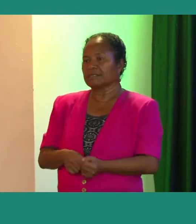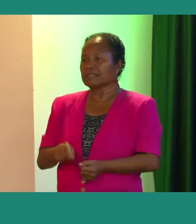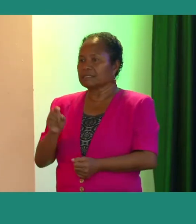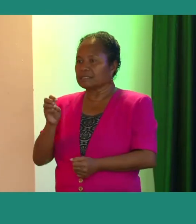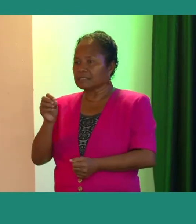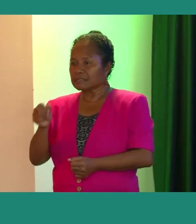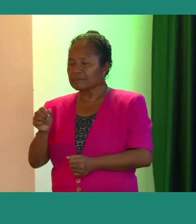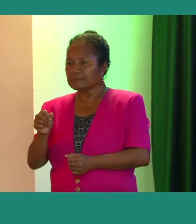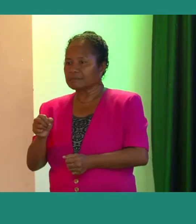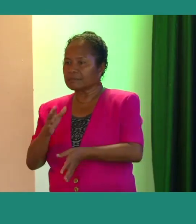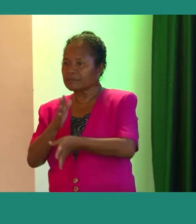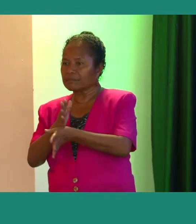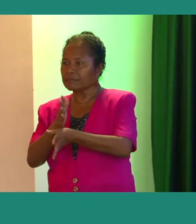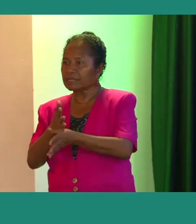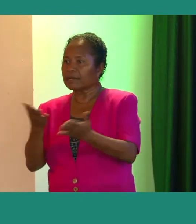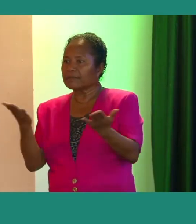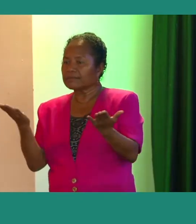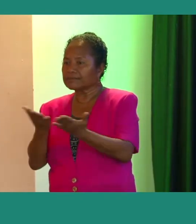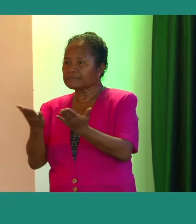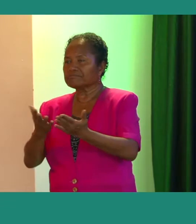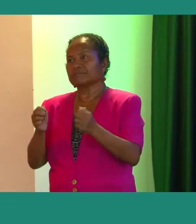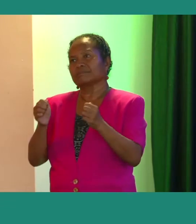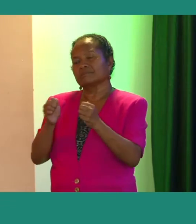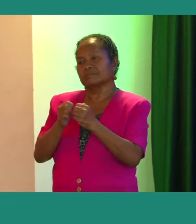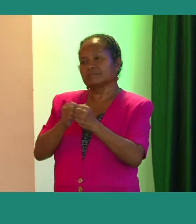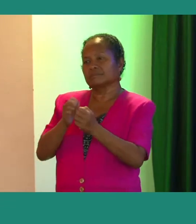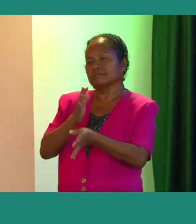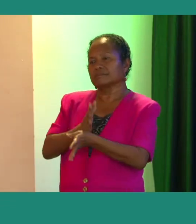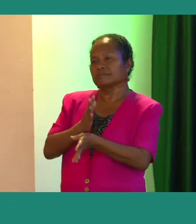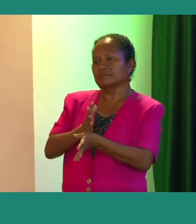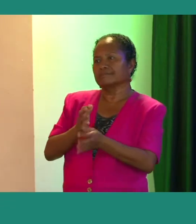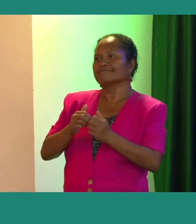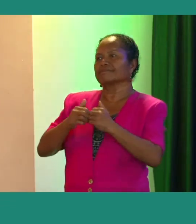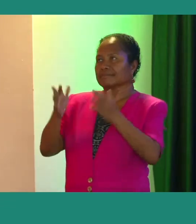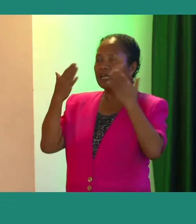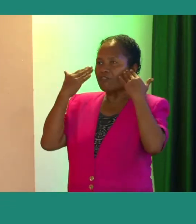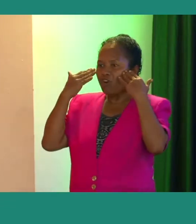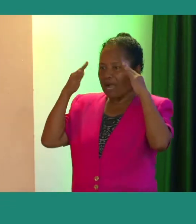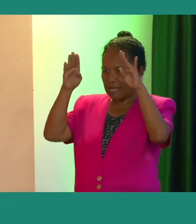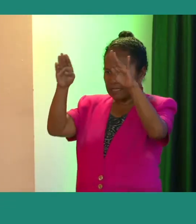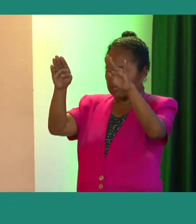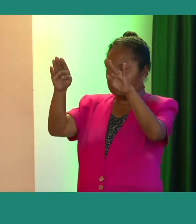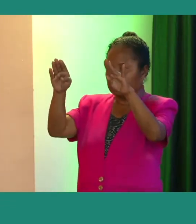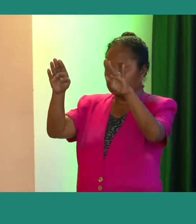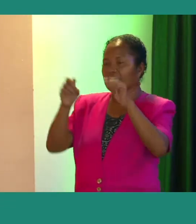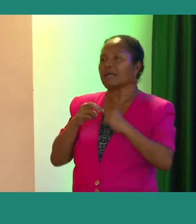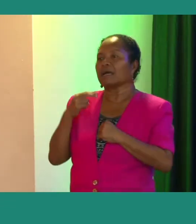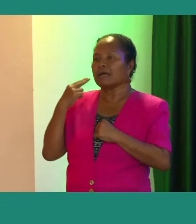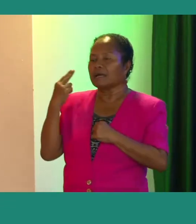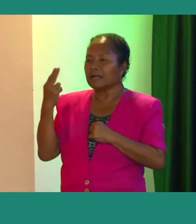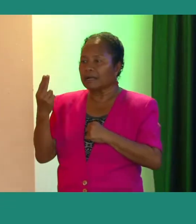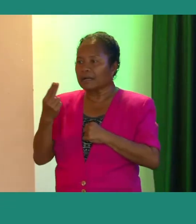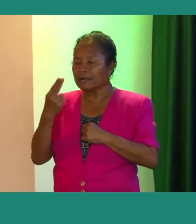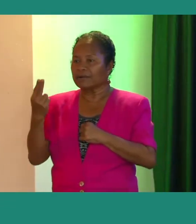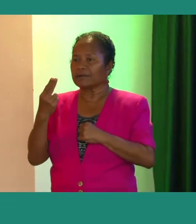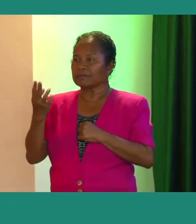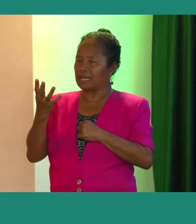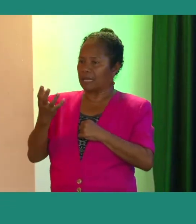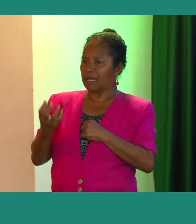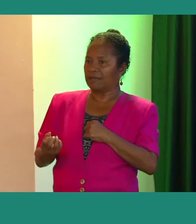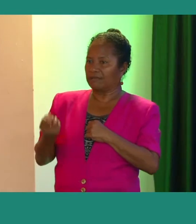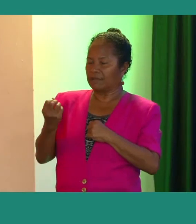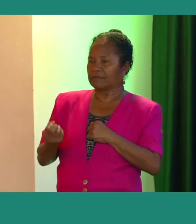diversity. And I think that's where a lot of our work needs to start focusing around, you know, having